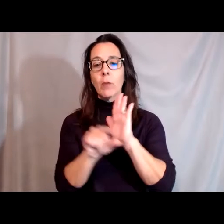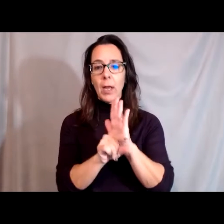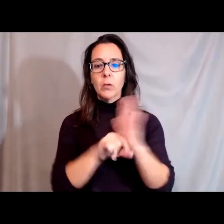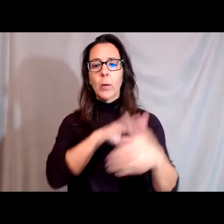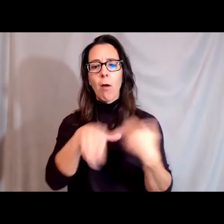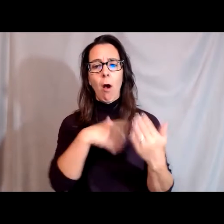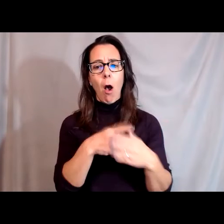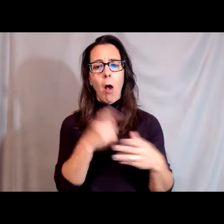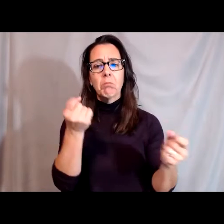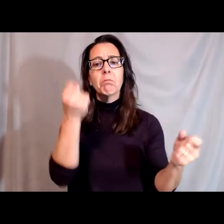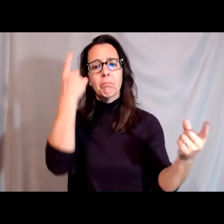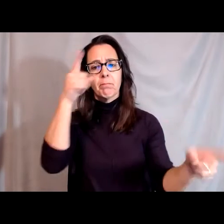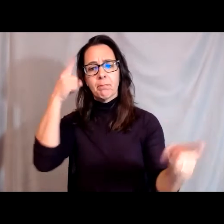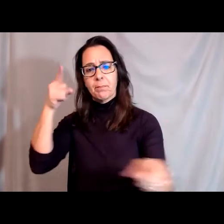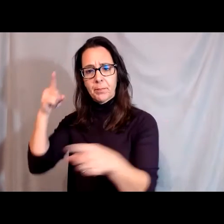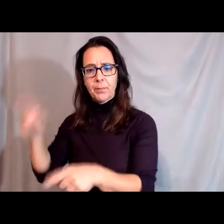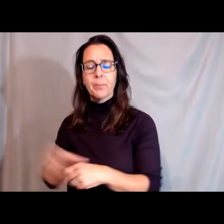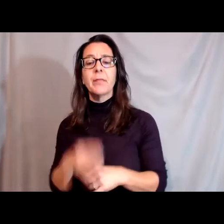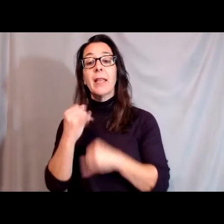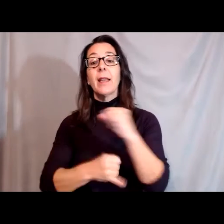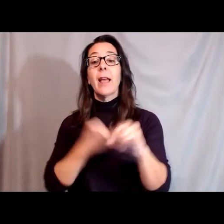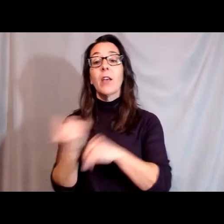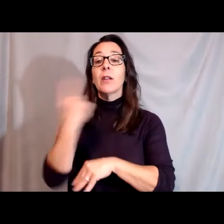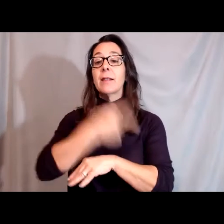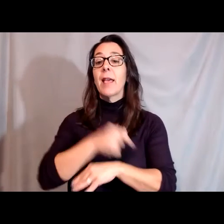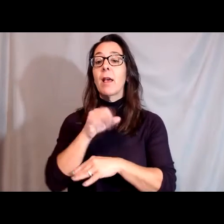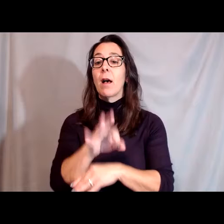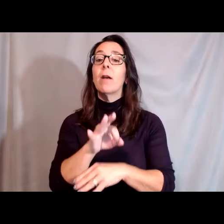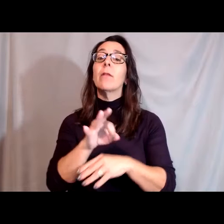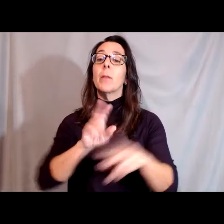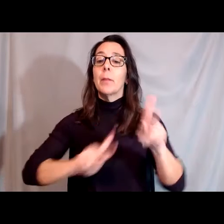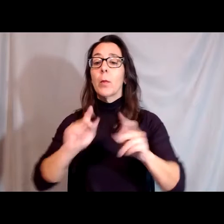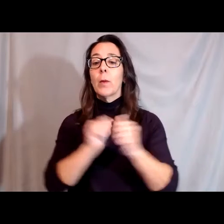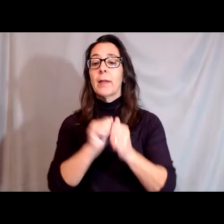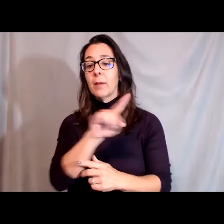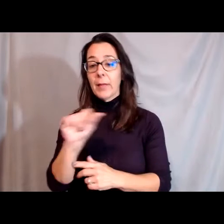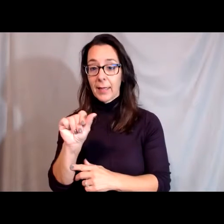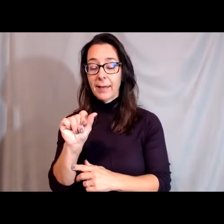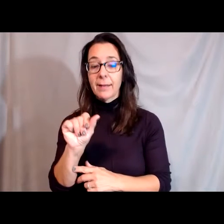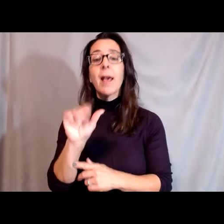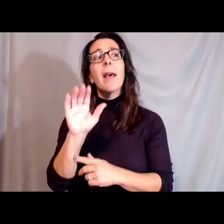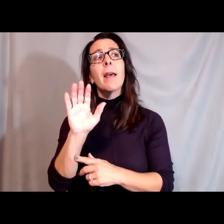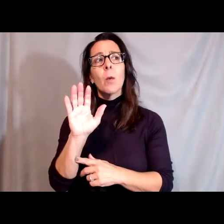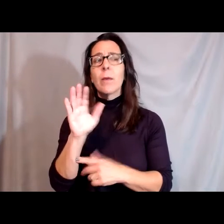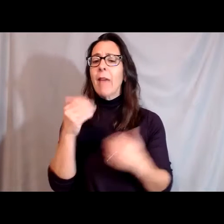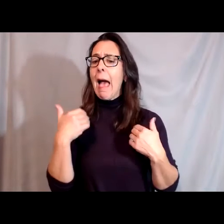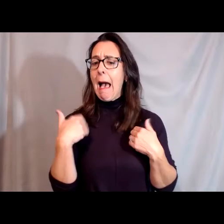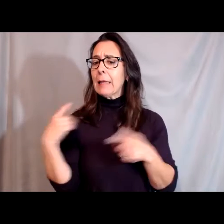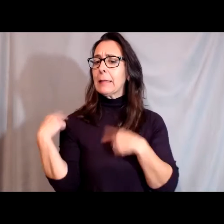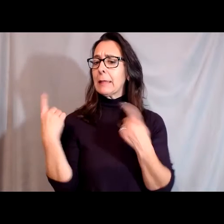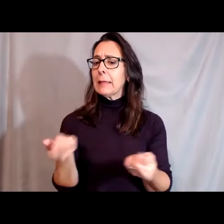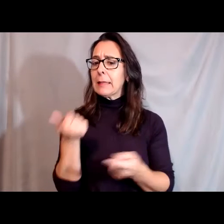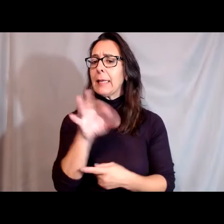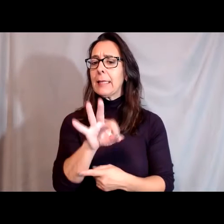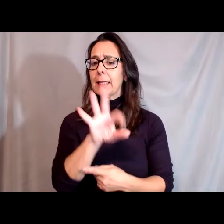page. The International Day of Persons with Disabilities has pretty much been the way it is now since about 1992, even